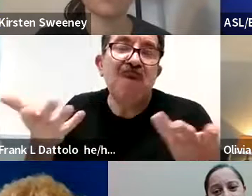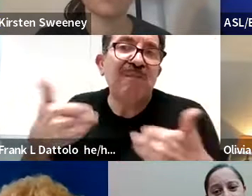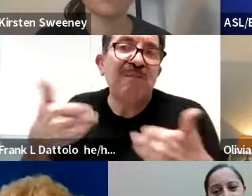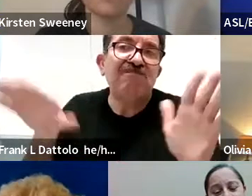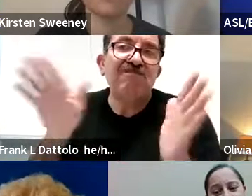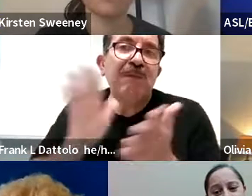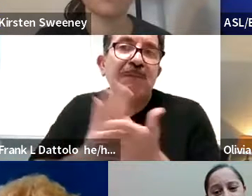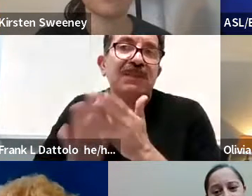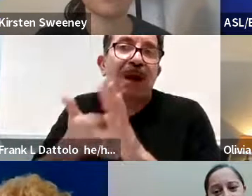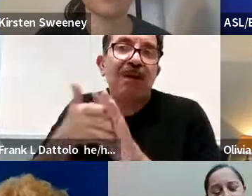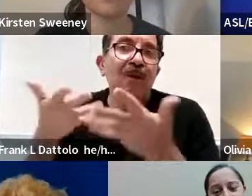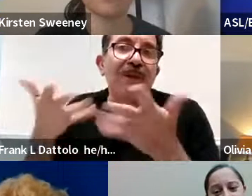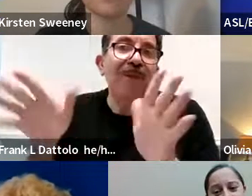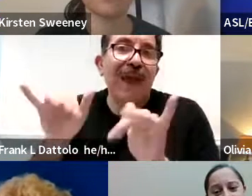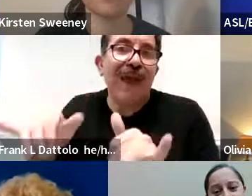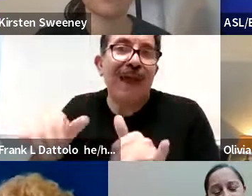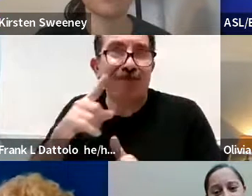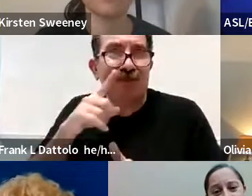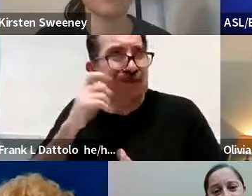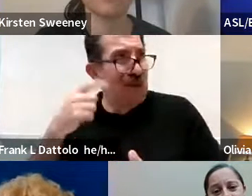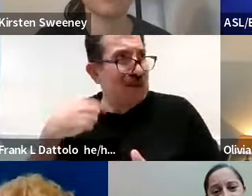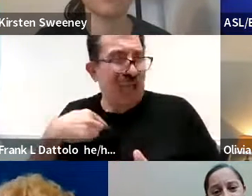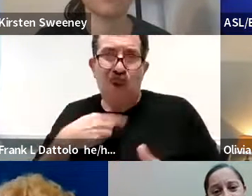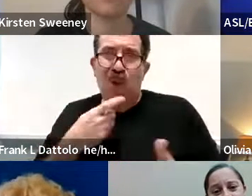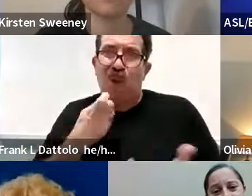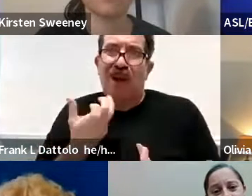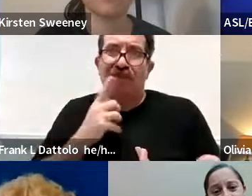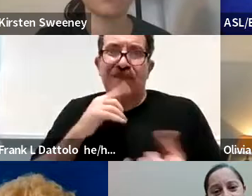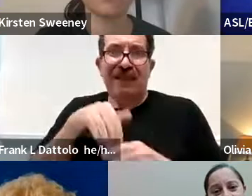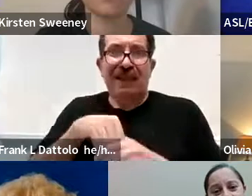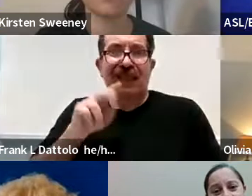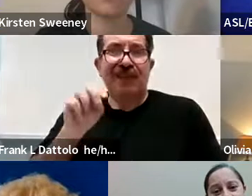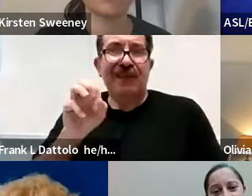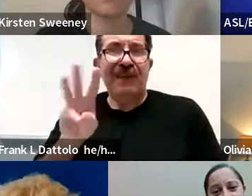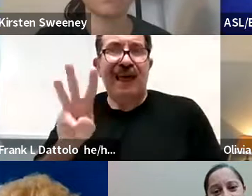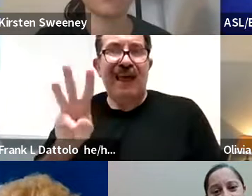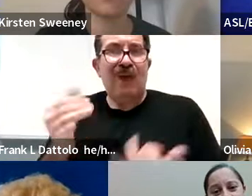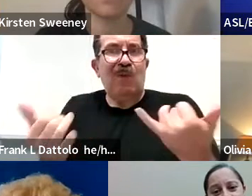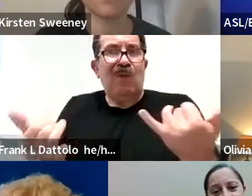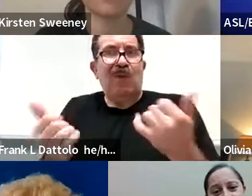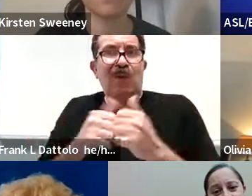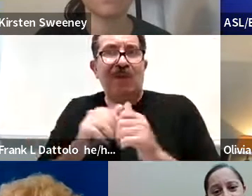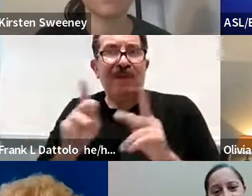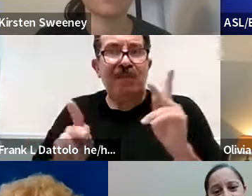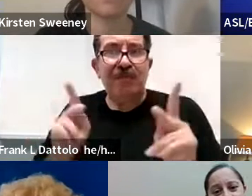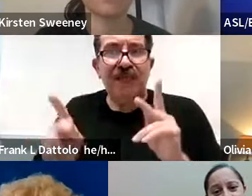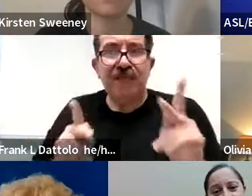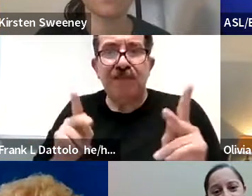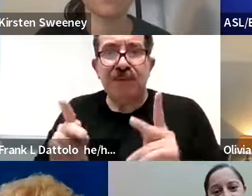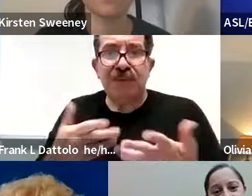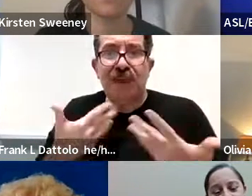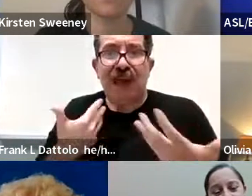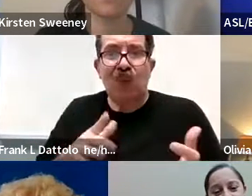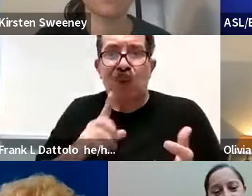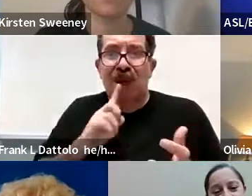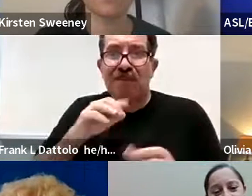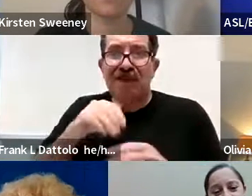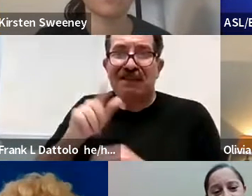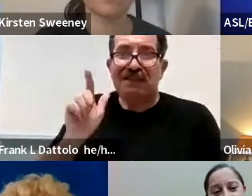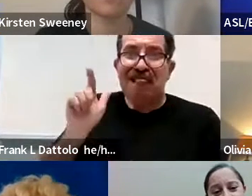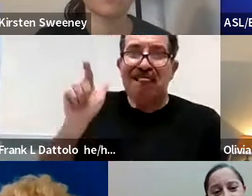later on. So I'm not interested anymore because I really wanted to see that original cast. I want to be in the